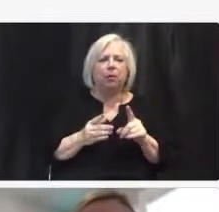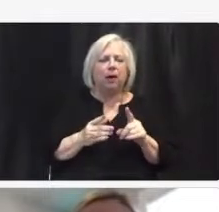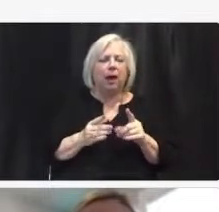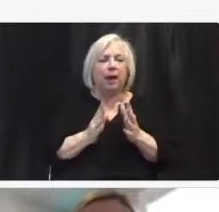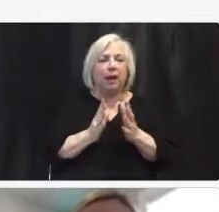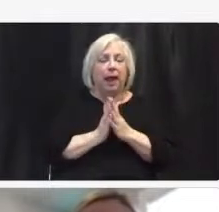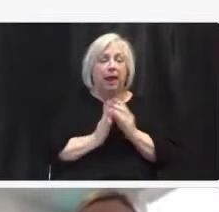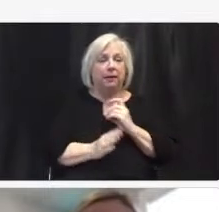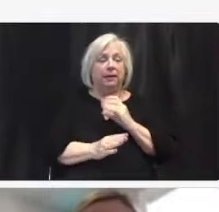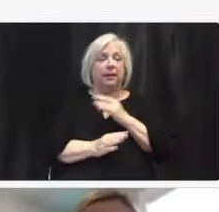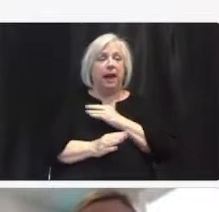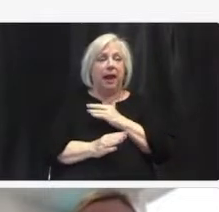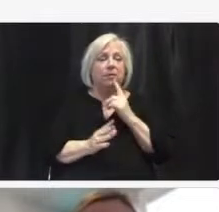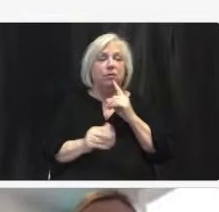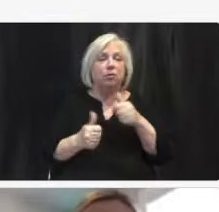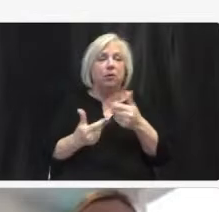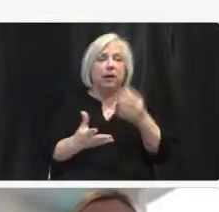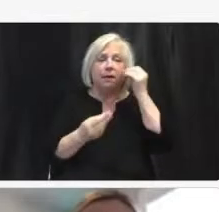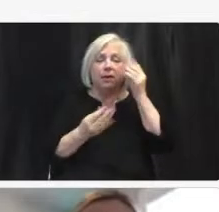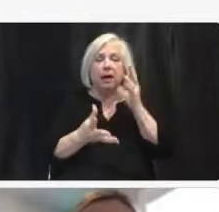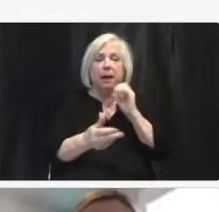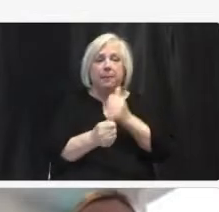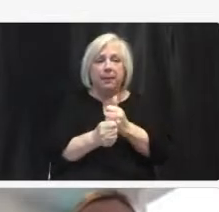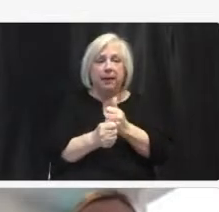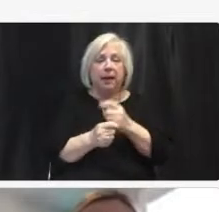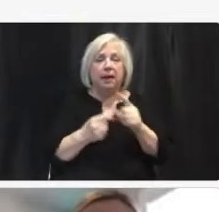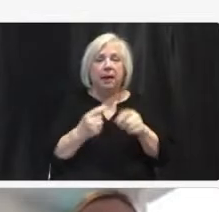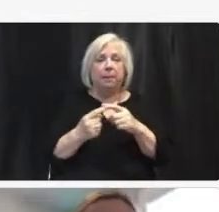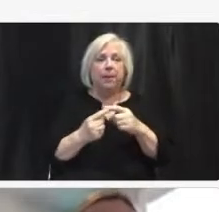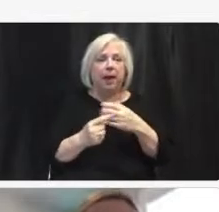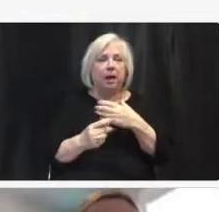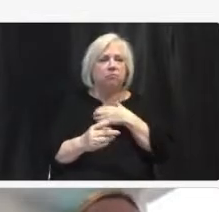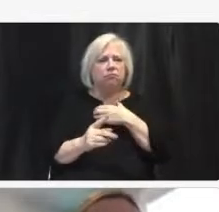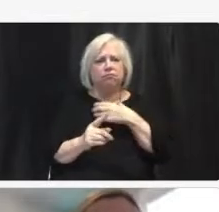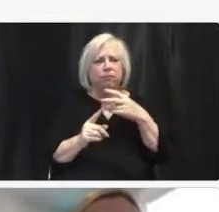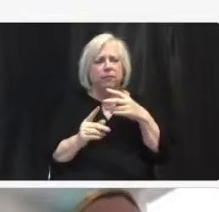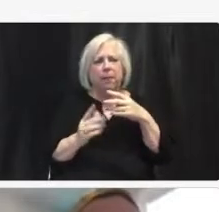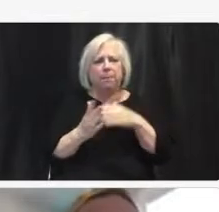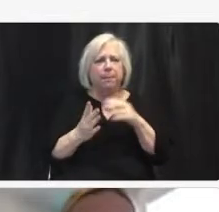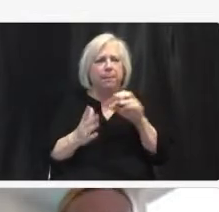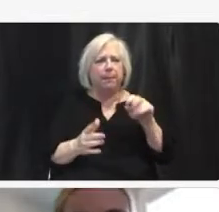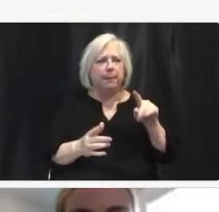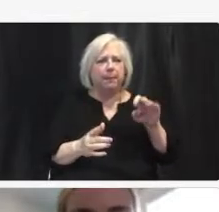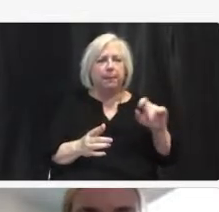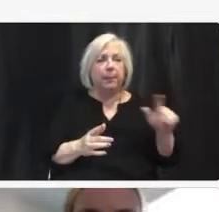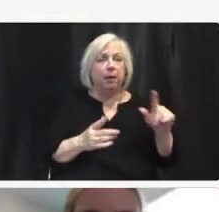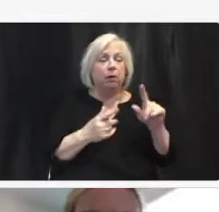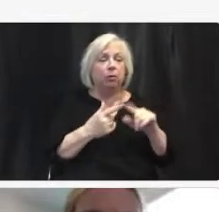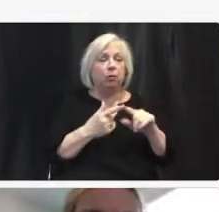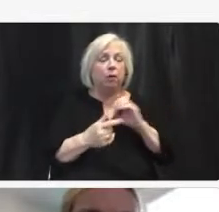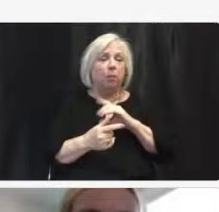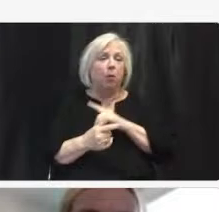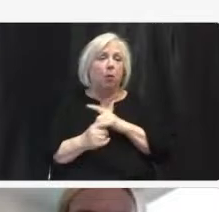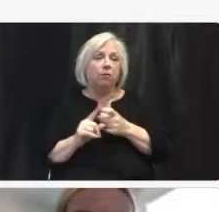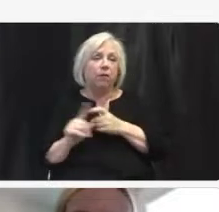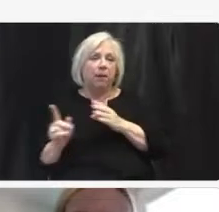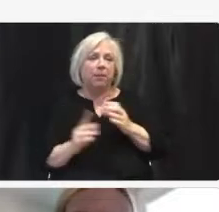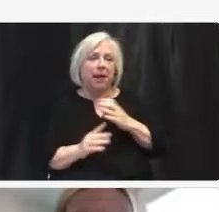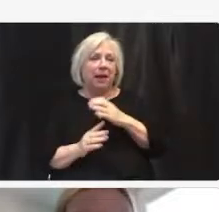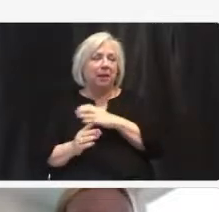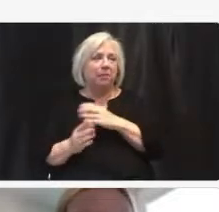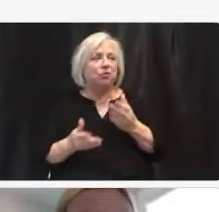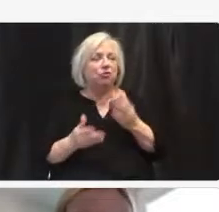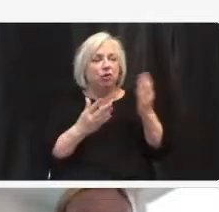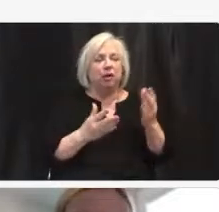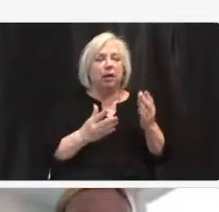last meeting to give an update about appeals that have been made to the board from the Planning Commission.